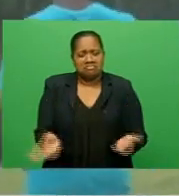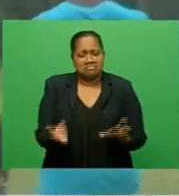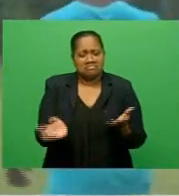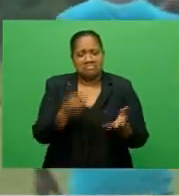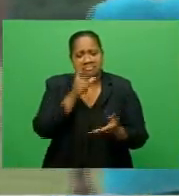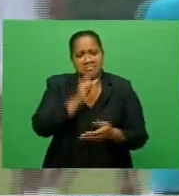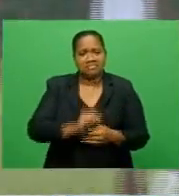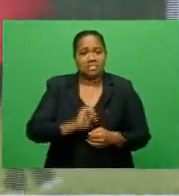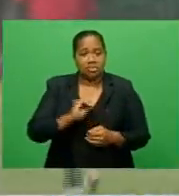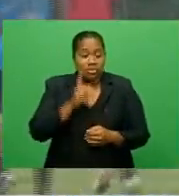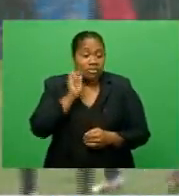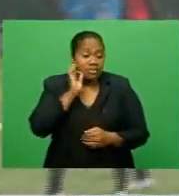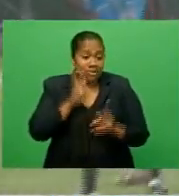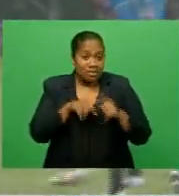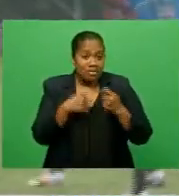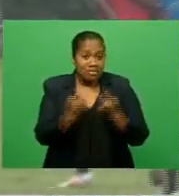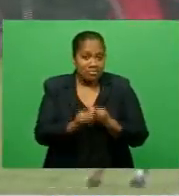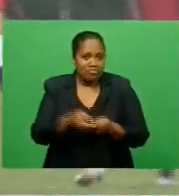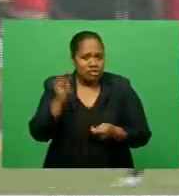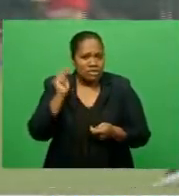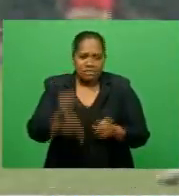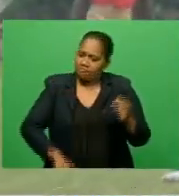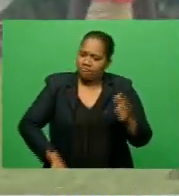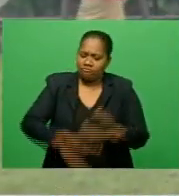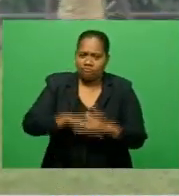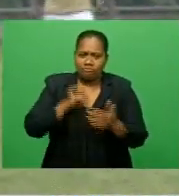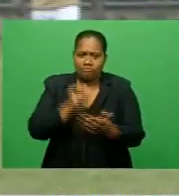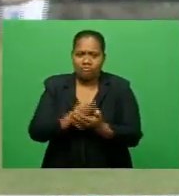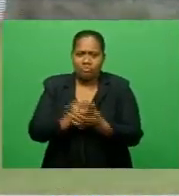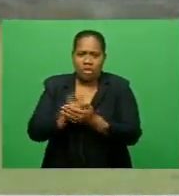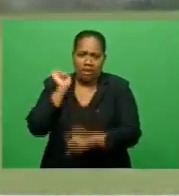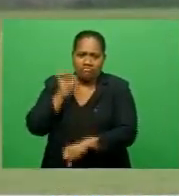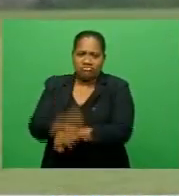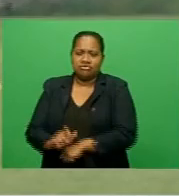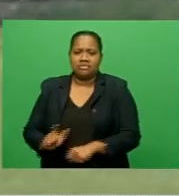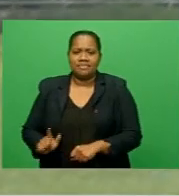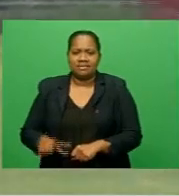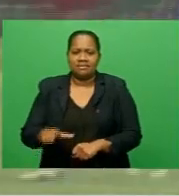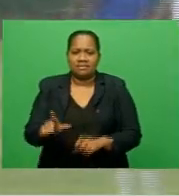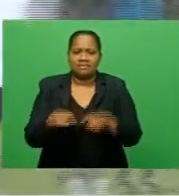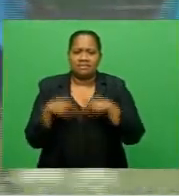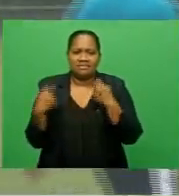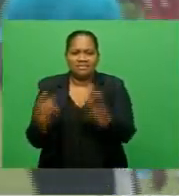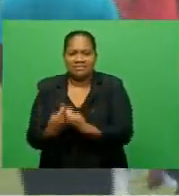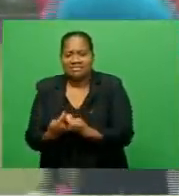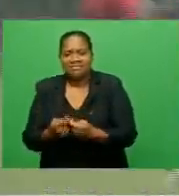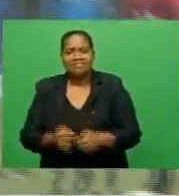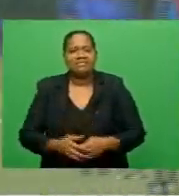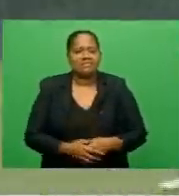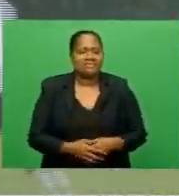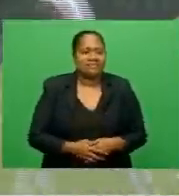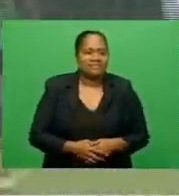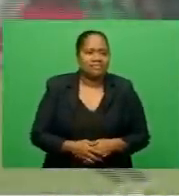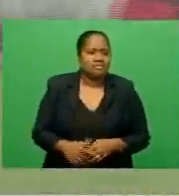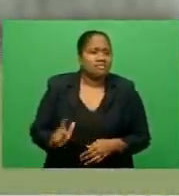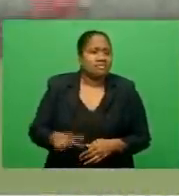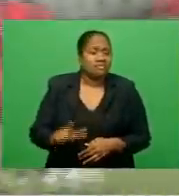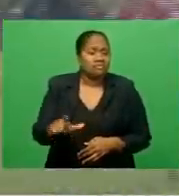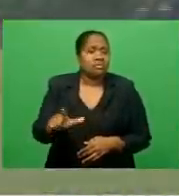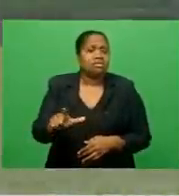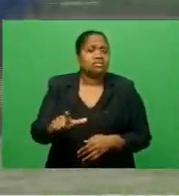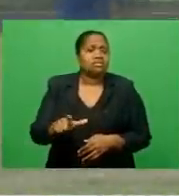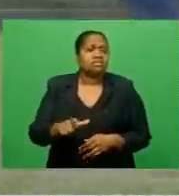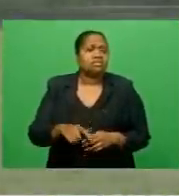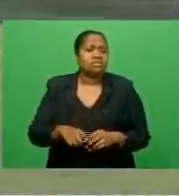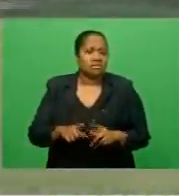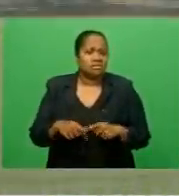Whites will need to come out in full force to tackle the strong Lambasa outfit. I think playing Lambasa in the home ground is always a big task